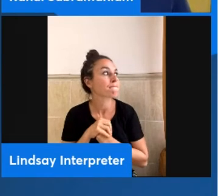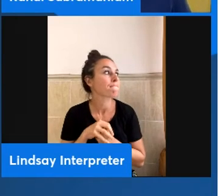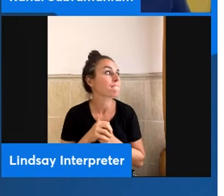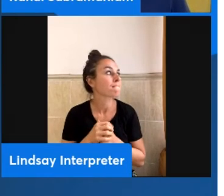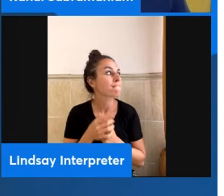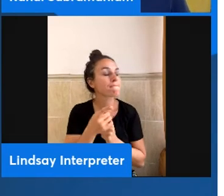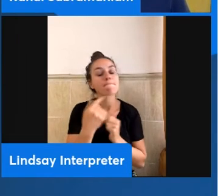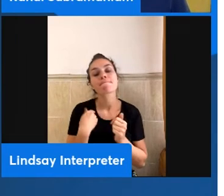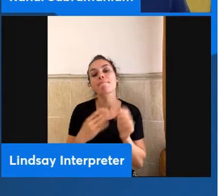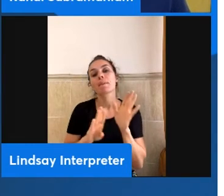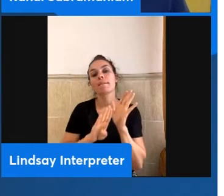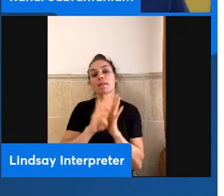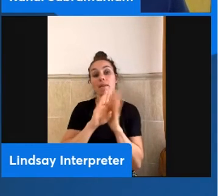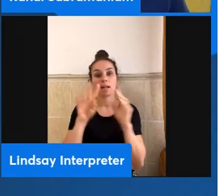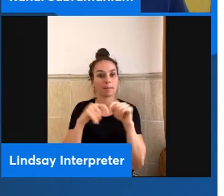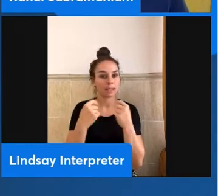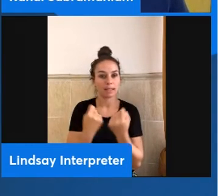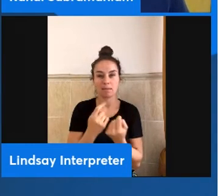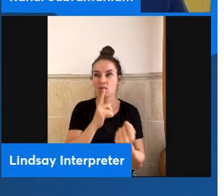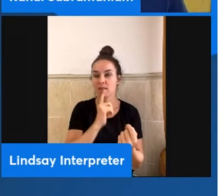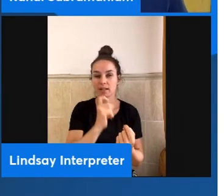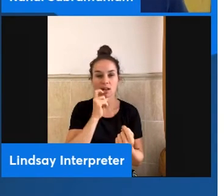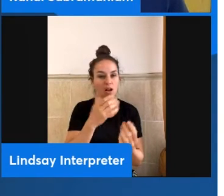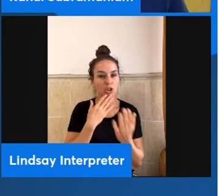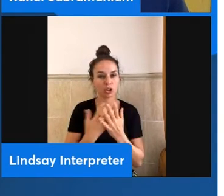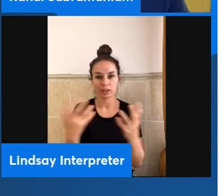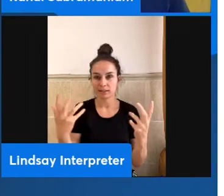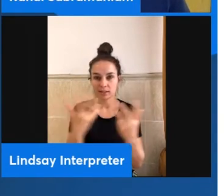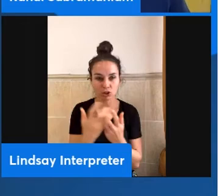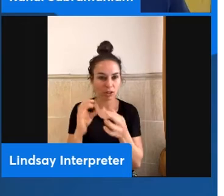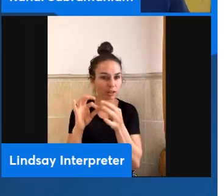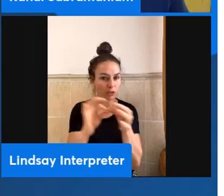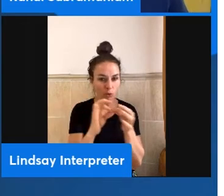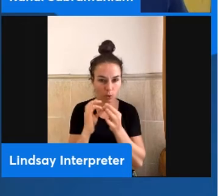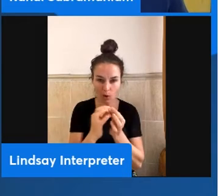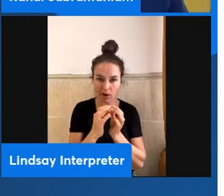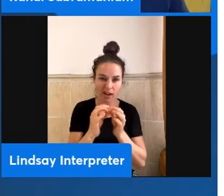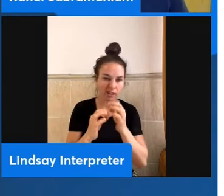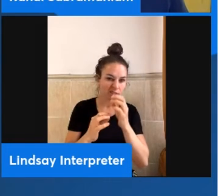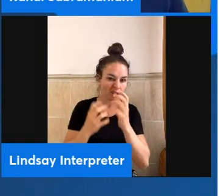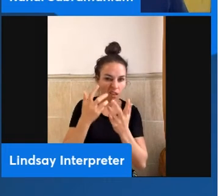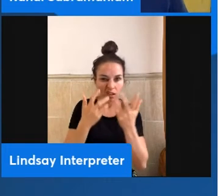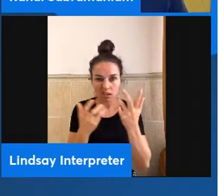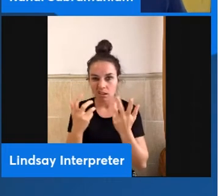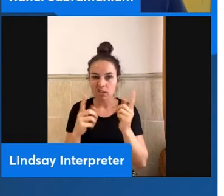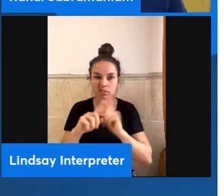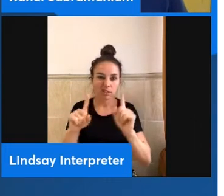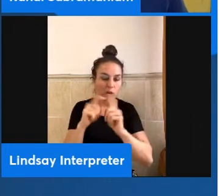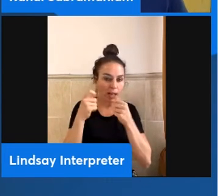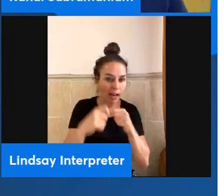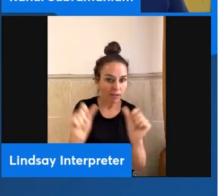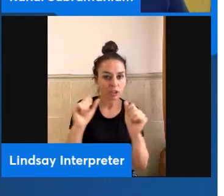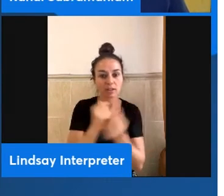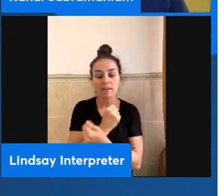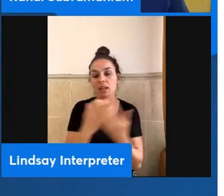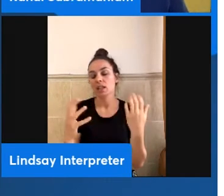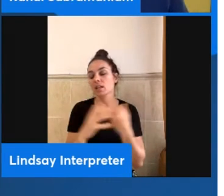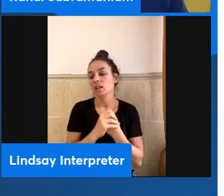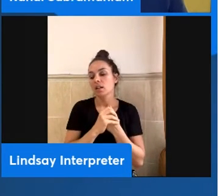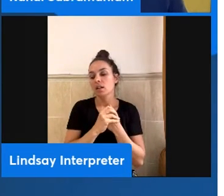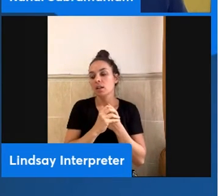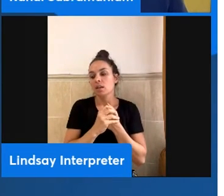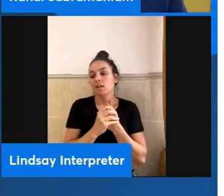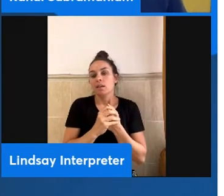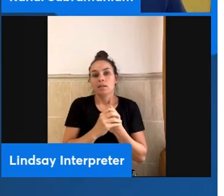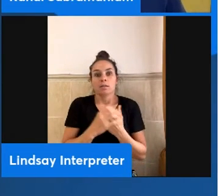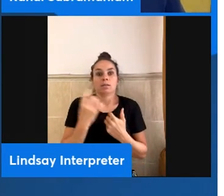development teams that aren't well synchronized and well coordinated and different efforts, but say some artifact